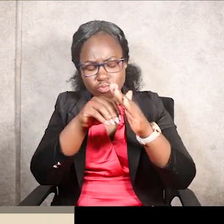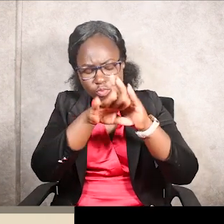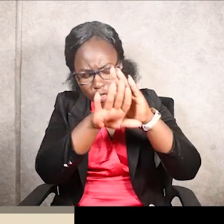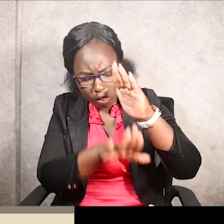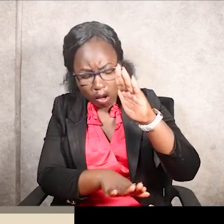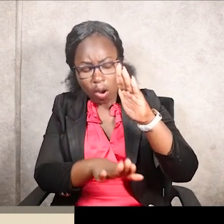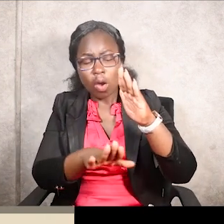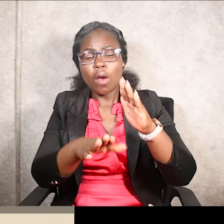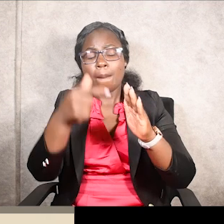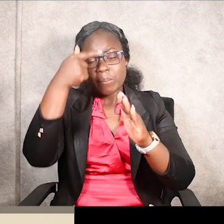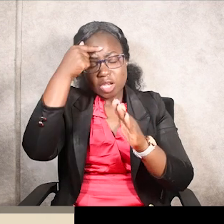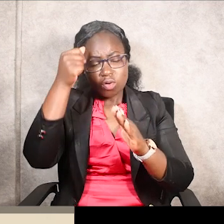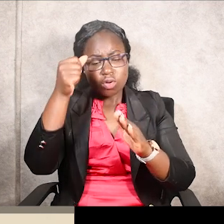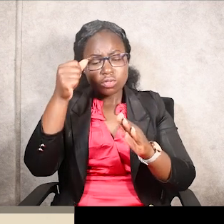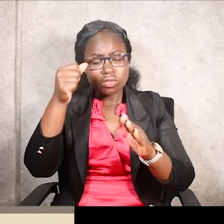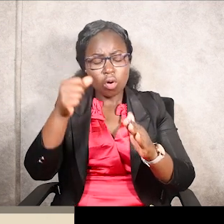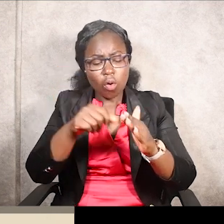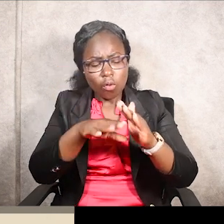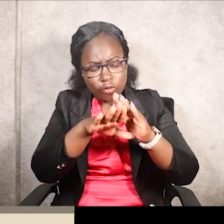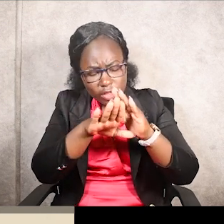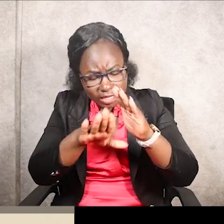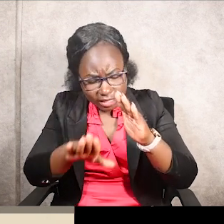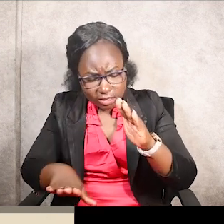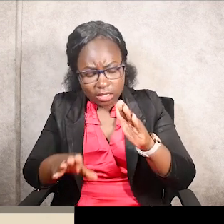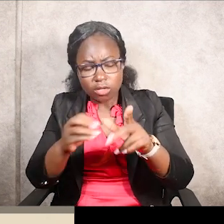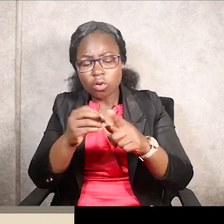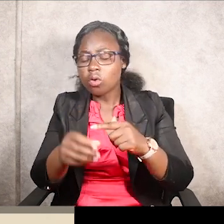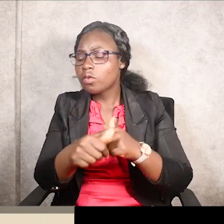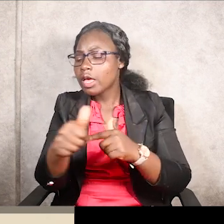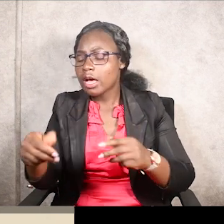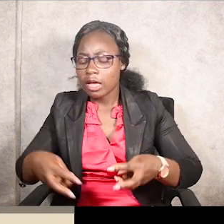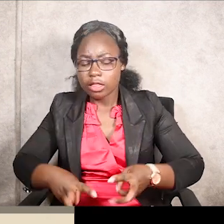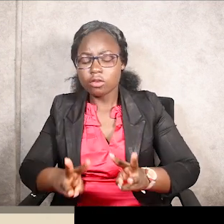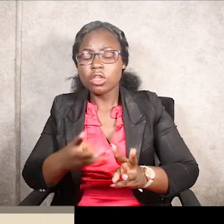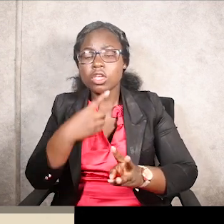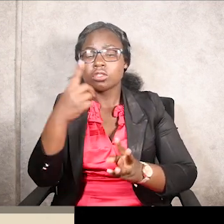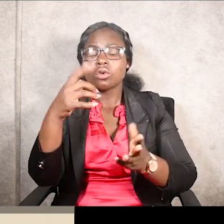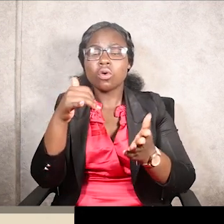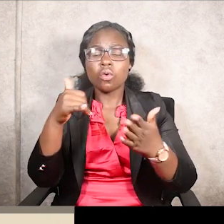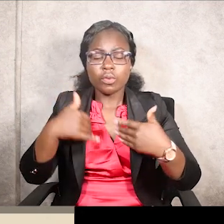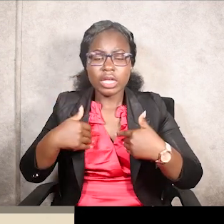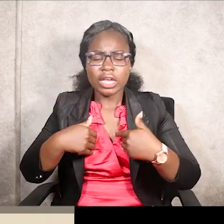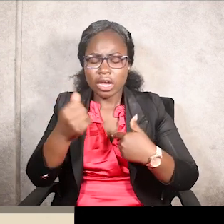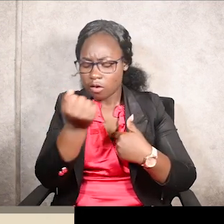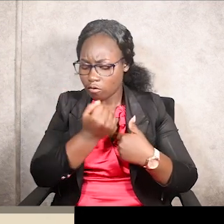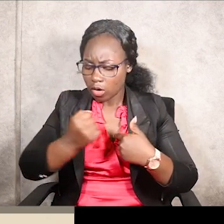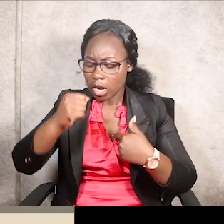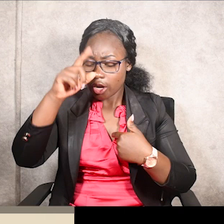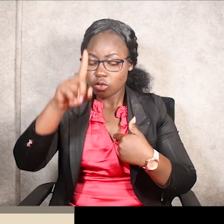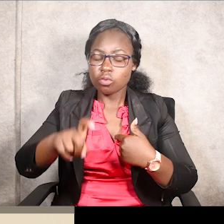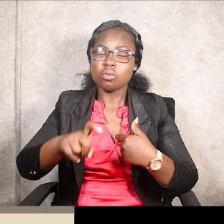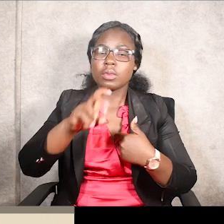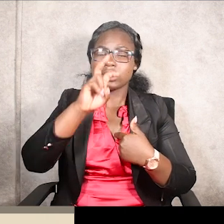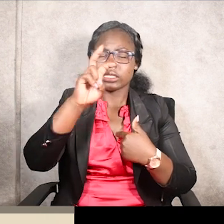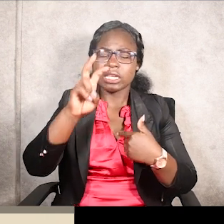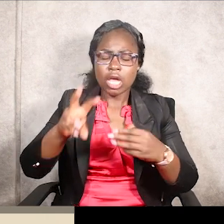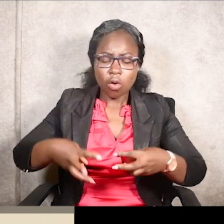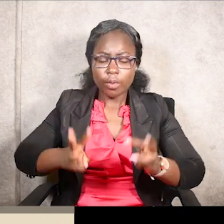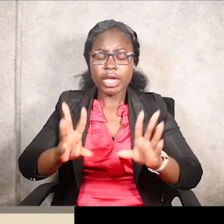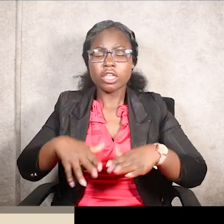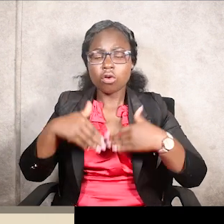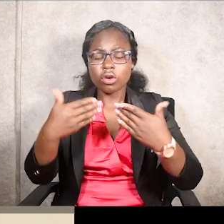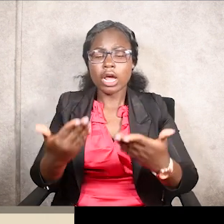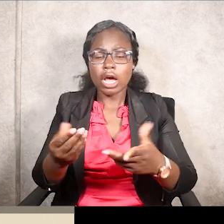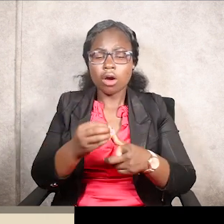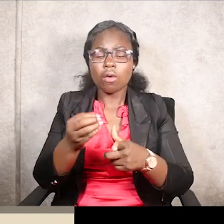of inflation or other priorities. So there will be resistance, and you have to check out a mitigation for it or see